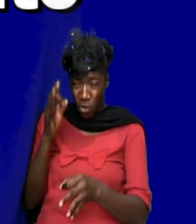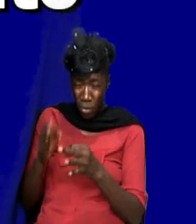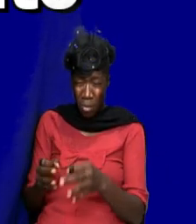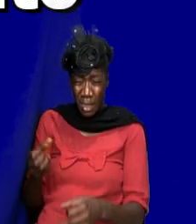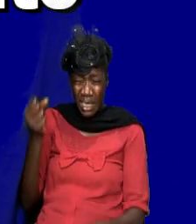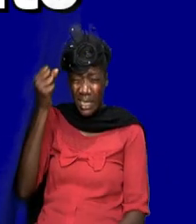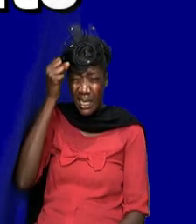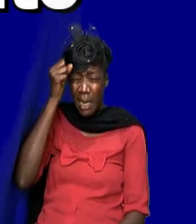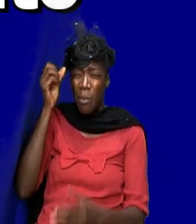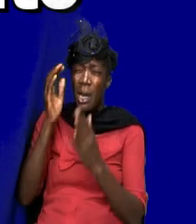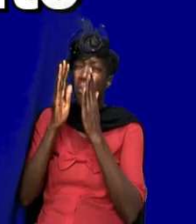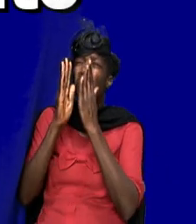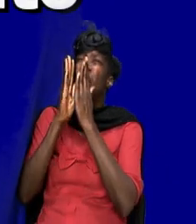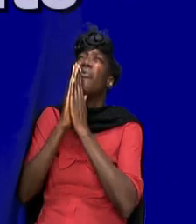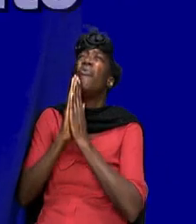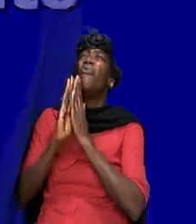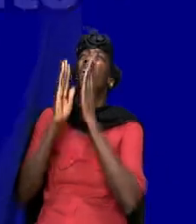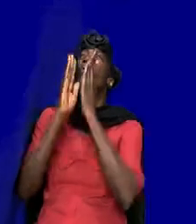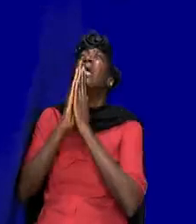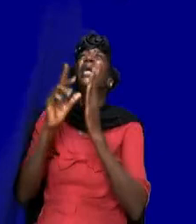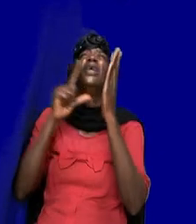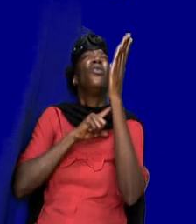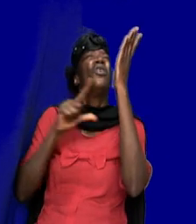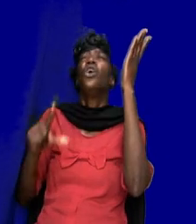Samuel prayed unto the Lord.